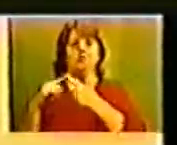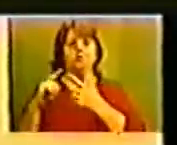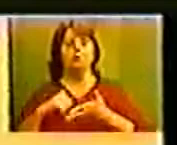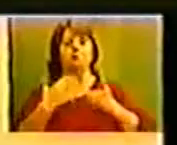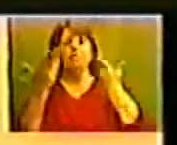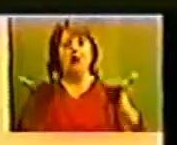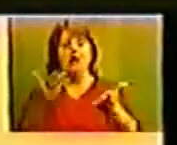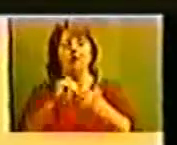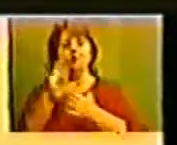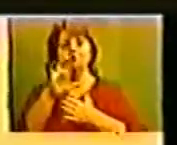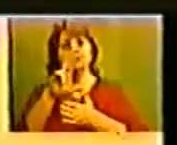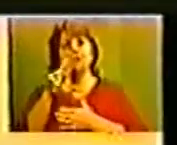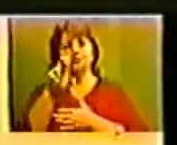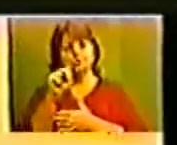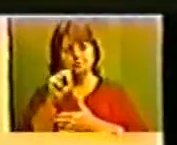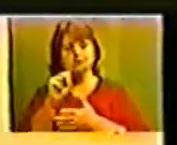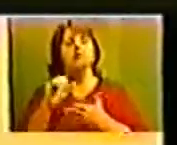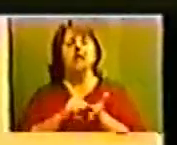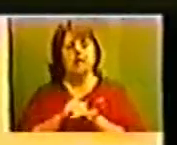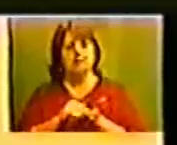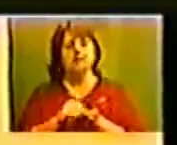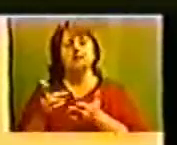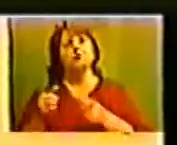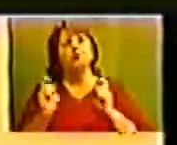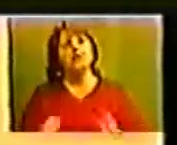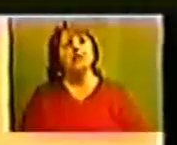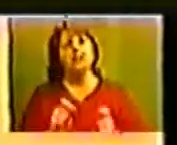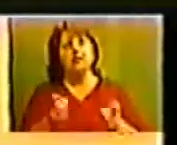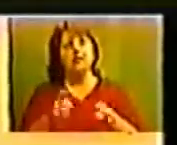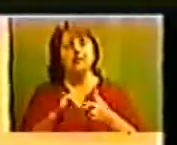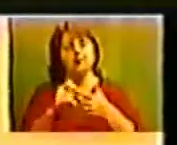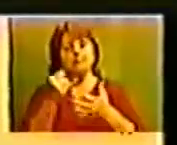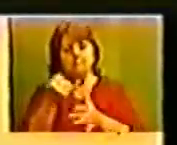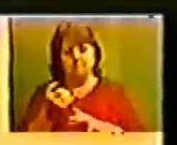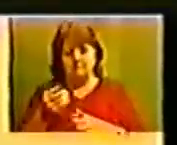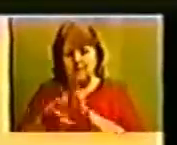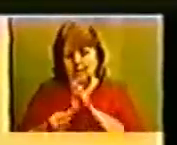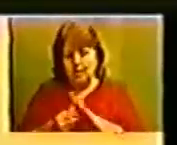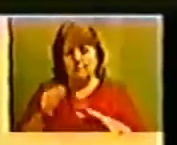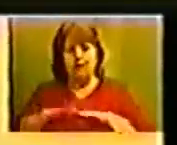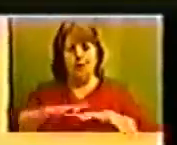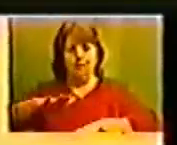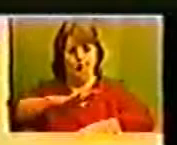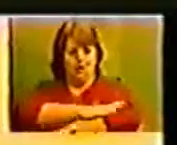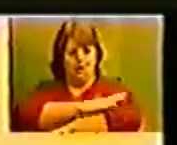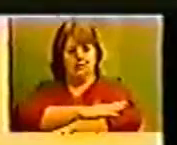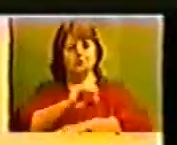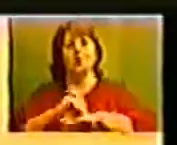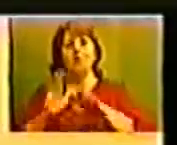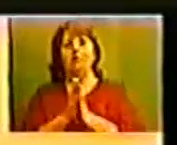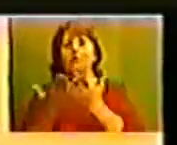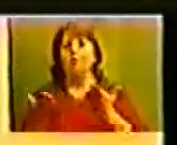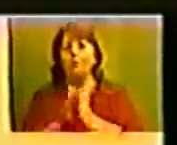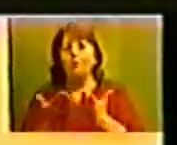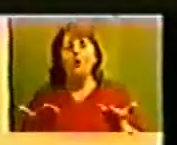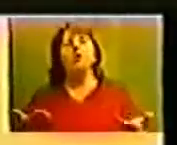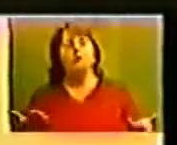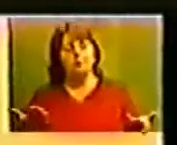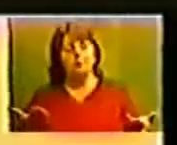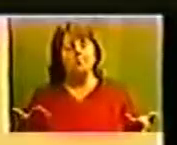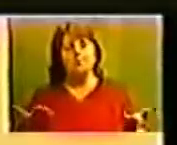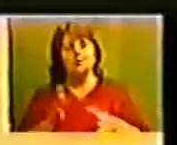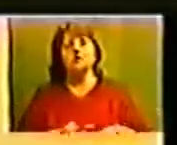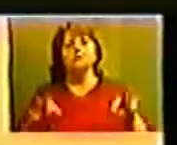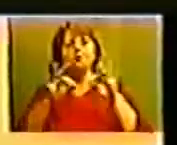to provide those cues. So you can give the student an individual copy to keep on their desk or in their notebook.